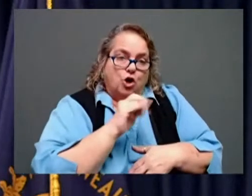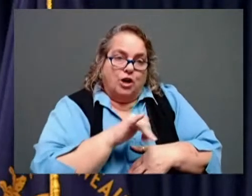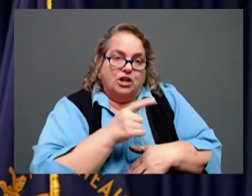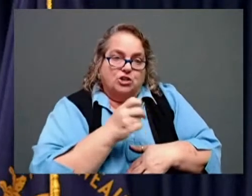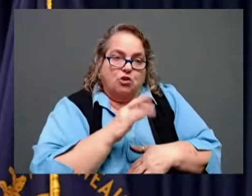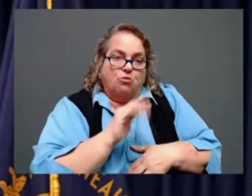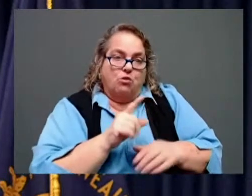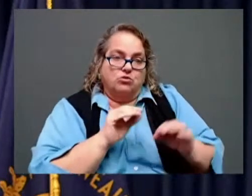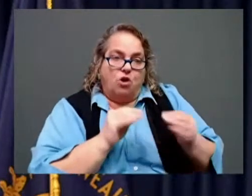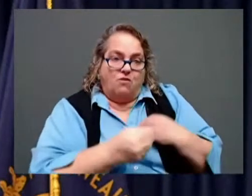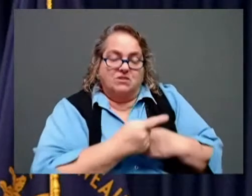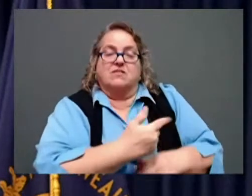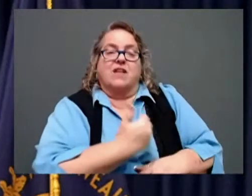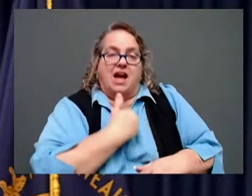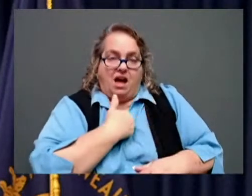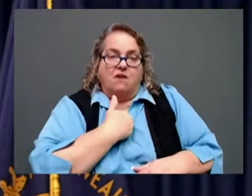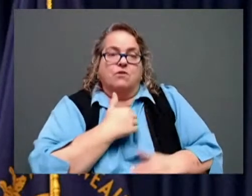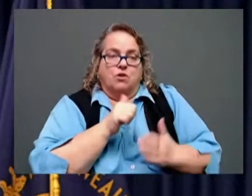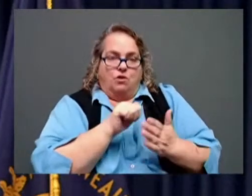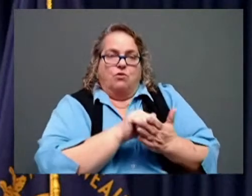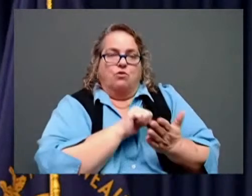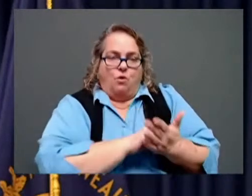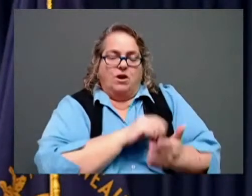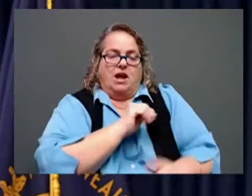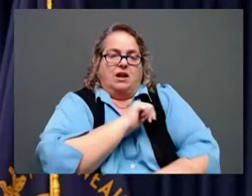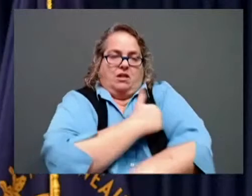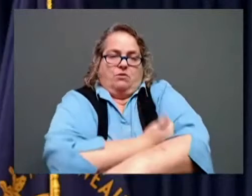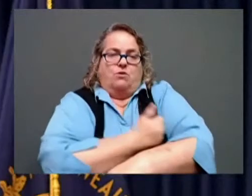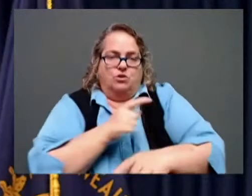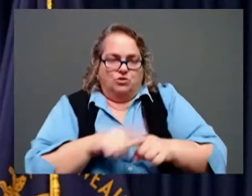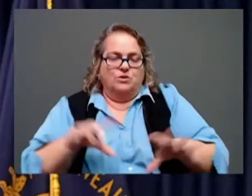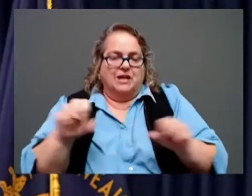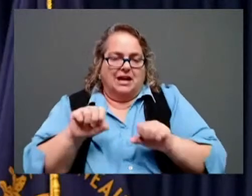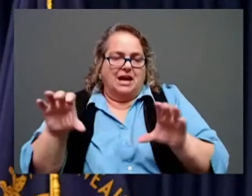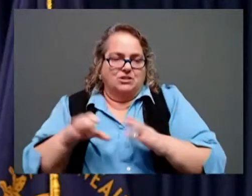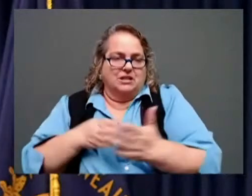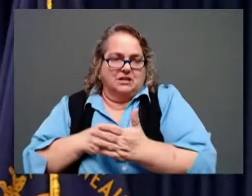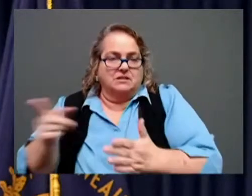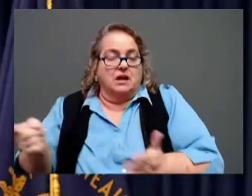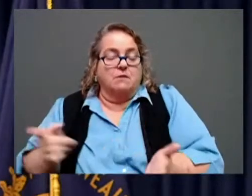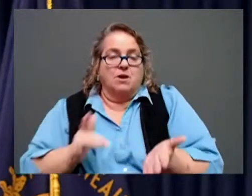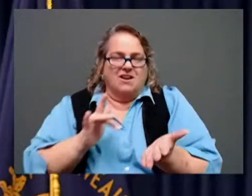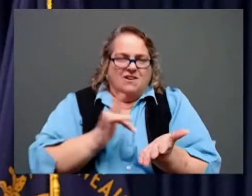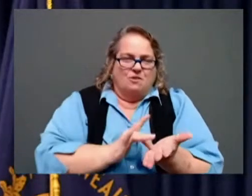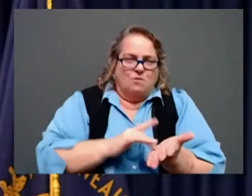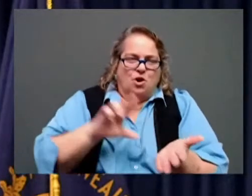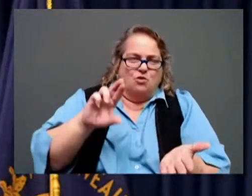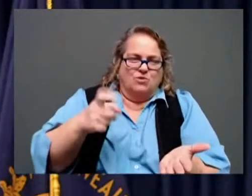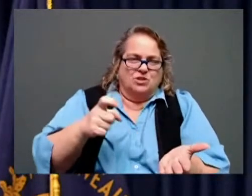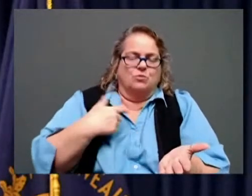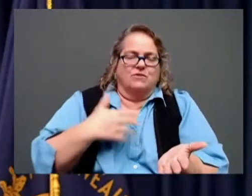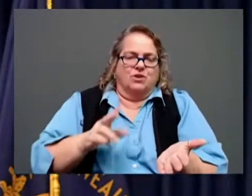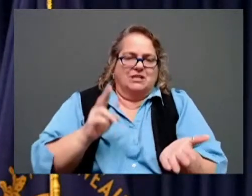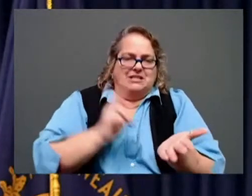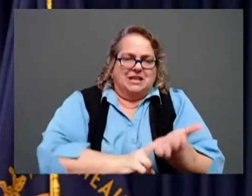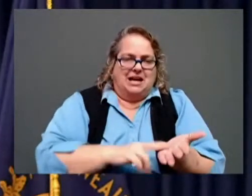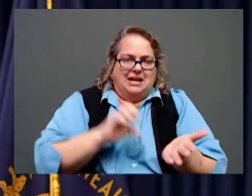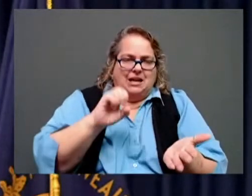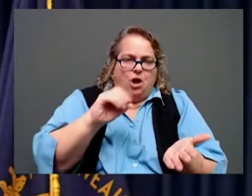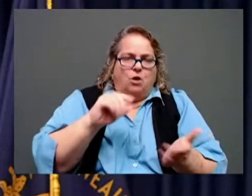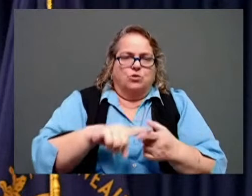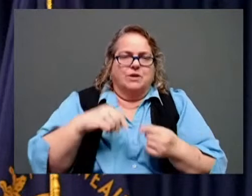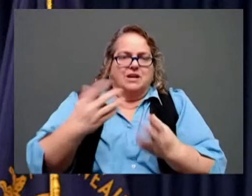statutory power to take action. Pharmaceuticals: we sign an EO that gives pharmacies the authority to